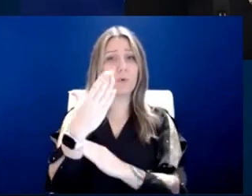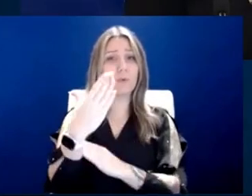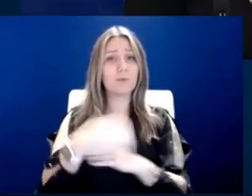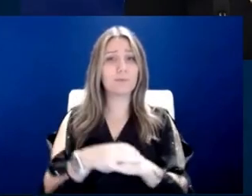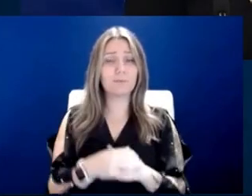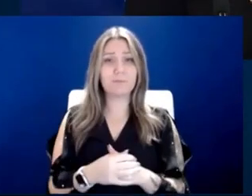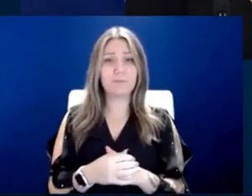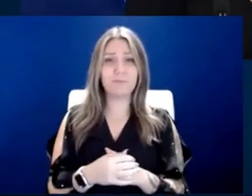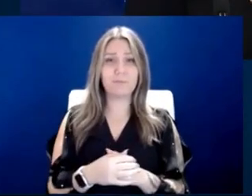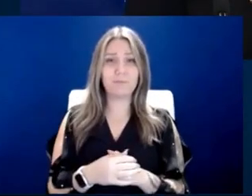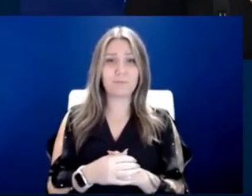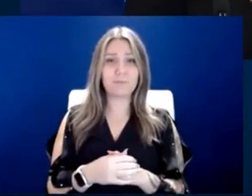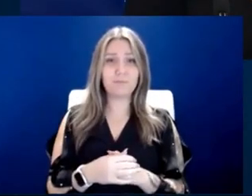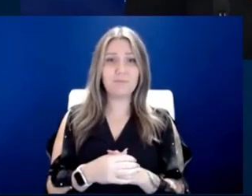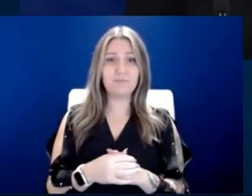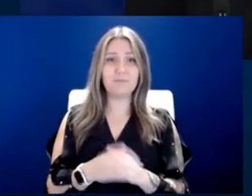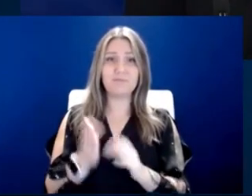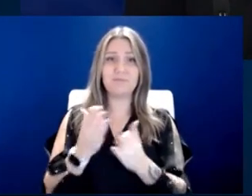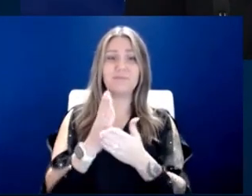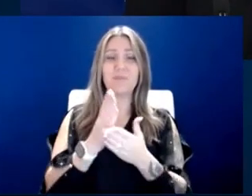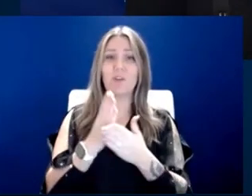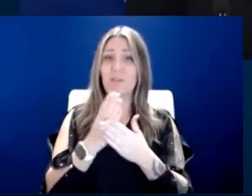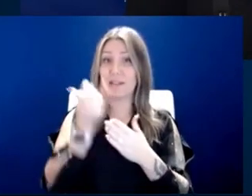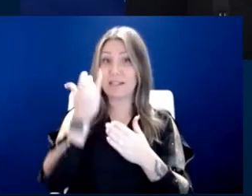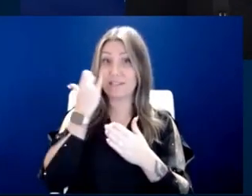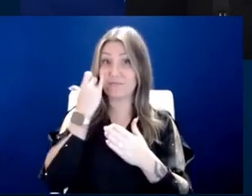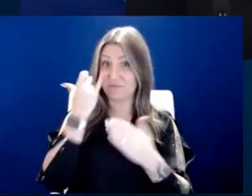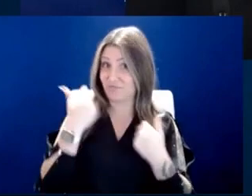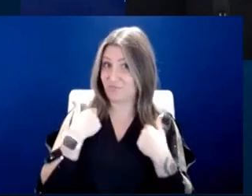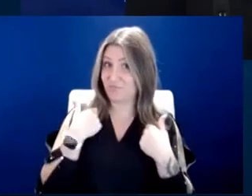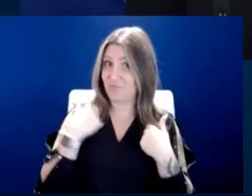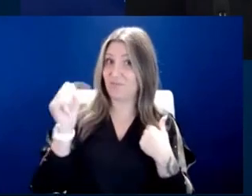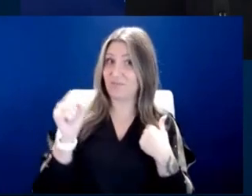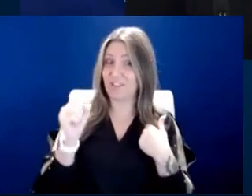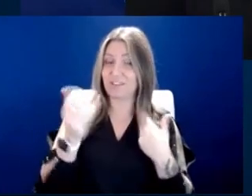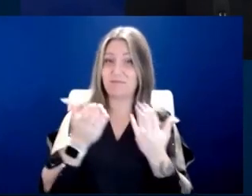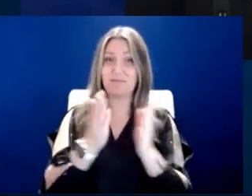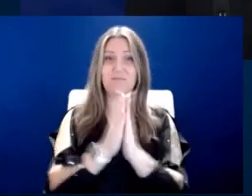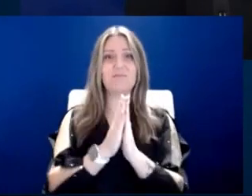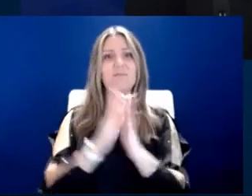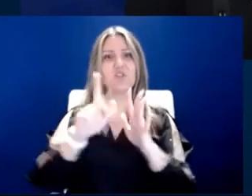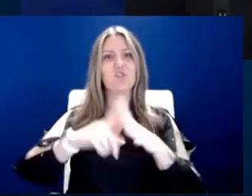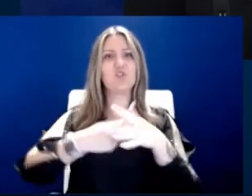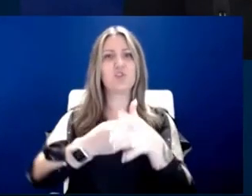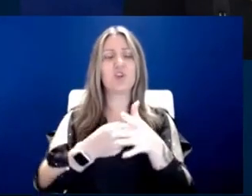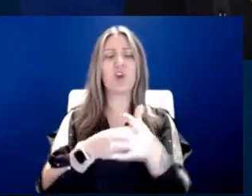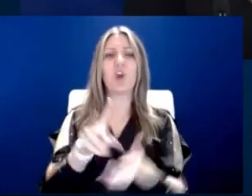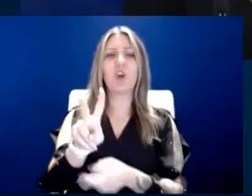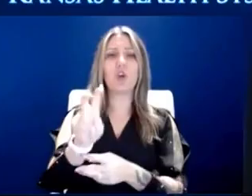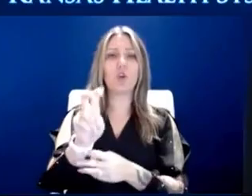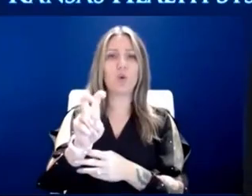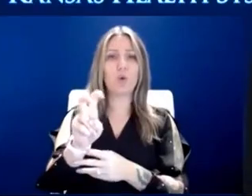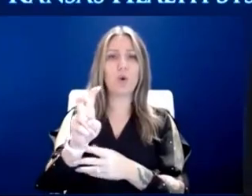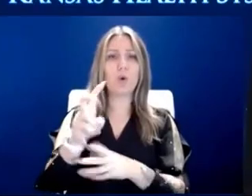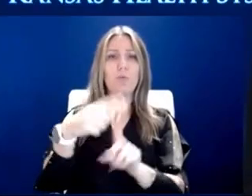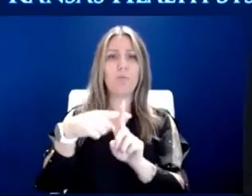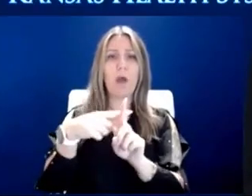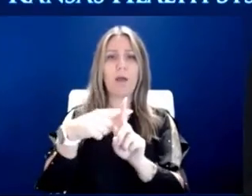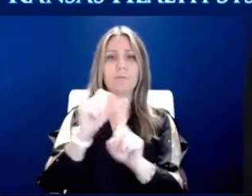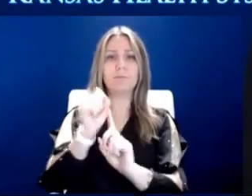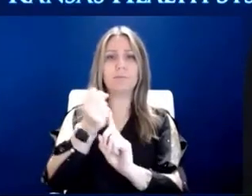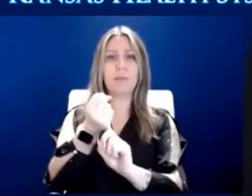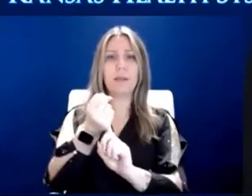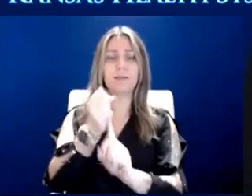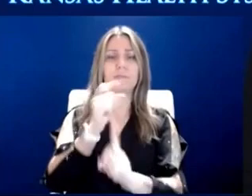All right, jump in if you do. Let's get started, though. Nearly 200 positive cases of COVID have been confirmed in the so-called